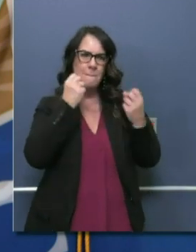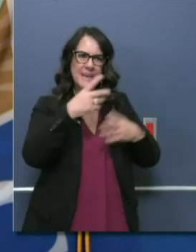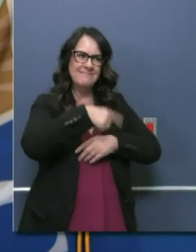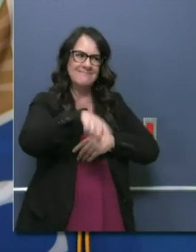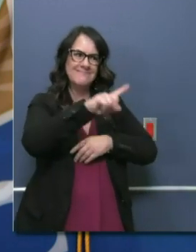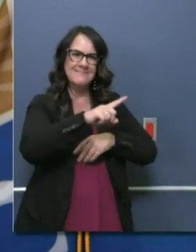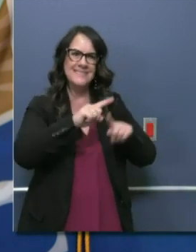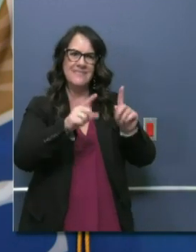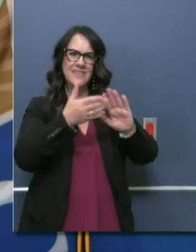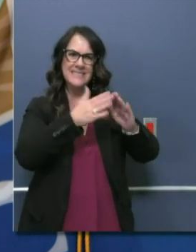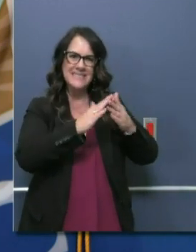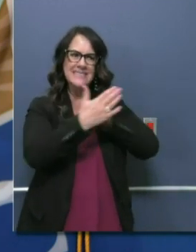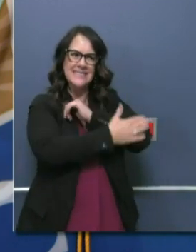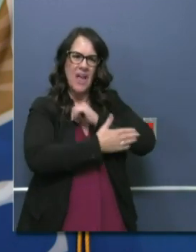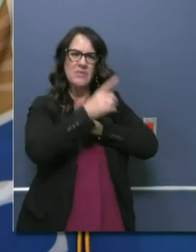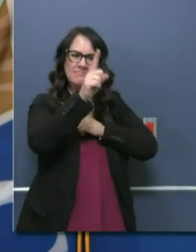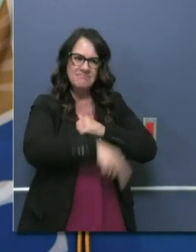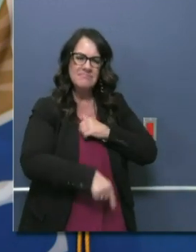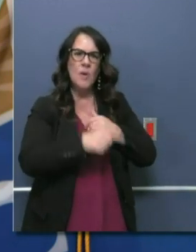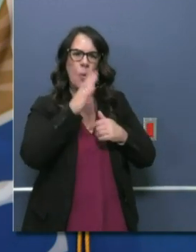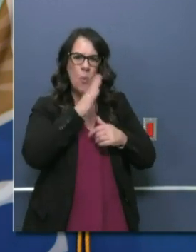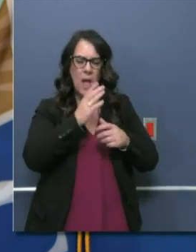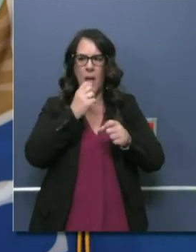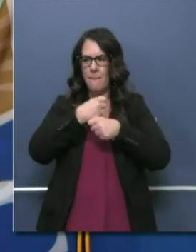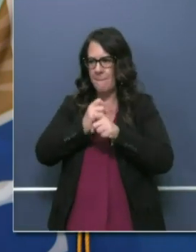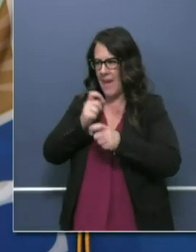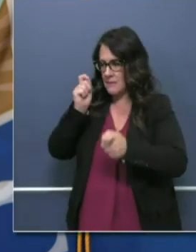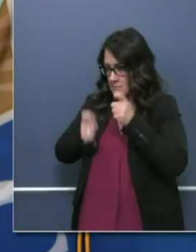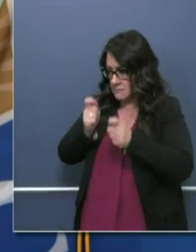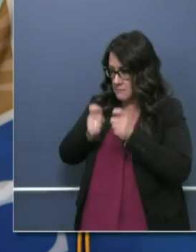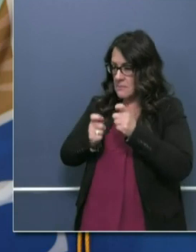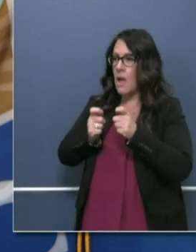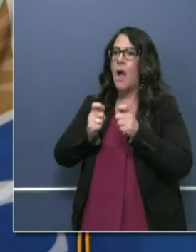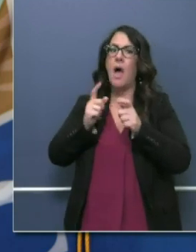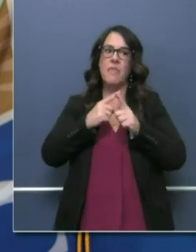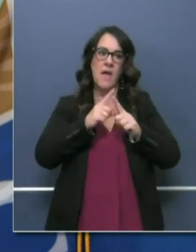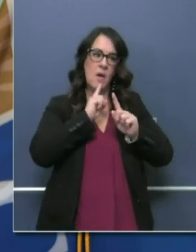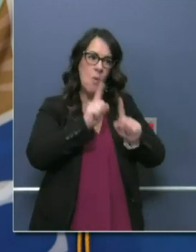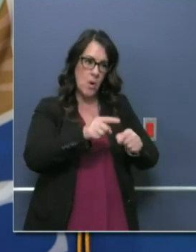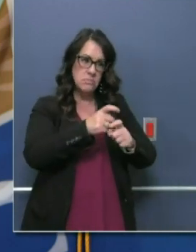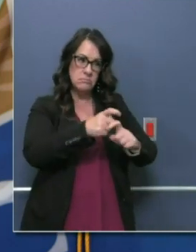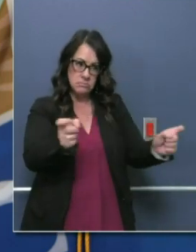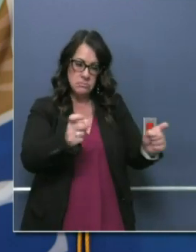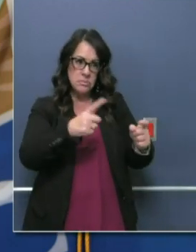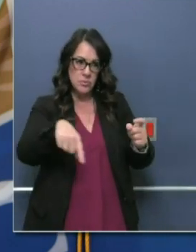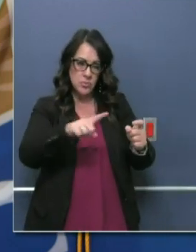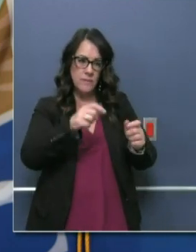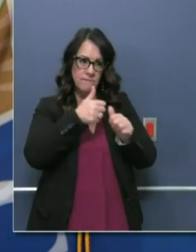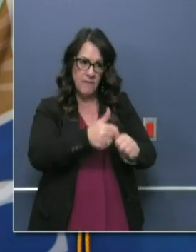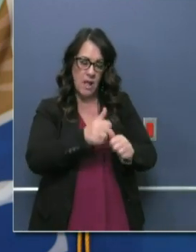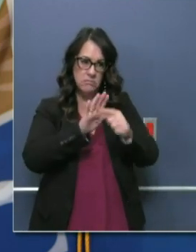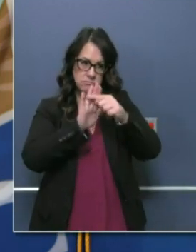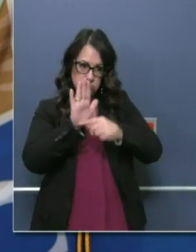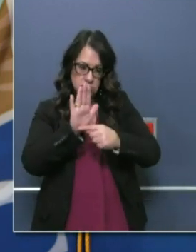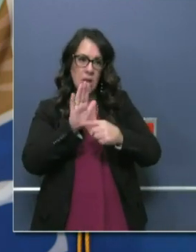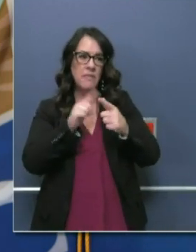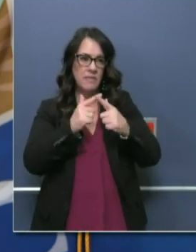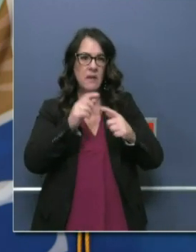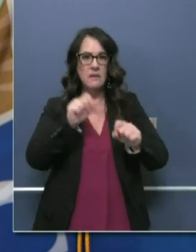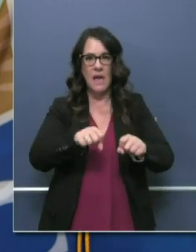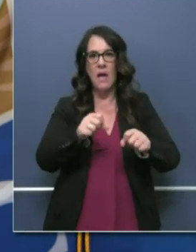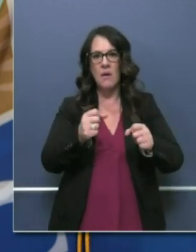the evidence for these modifications and present them quickly. As they do, we will make those very public and give you